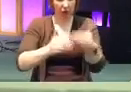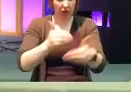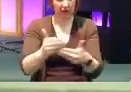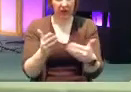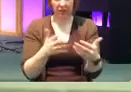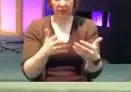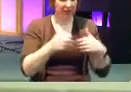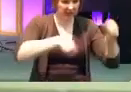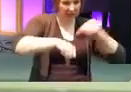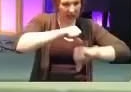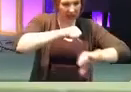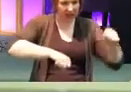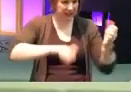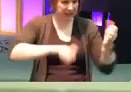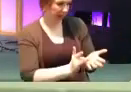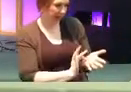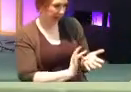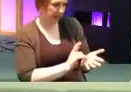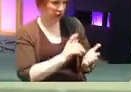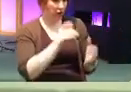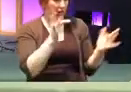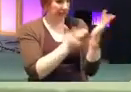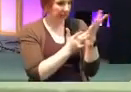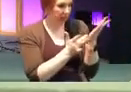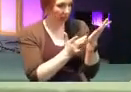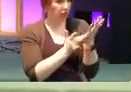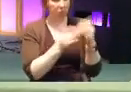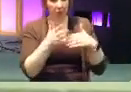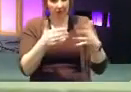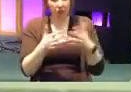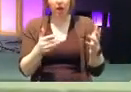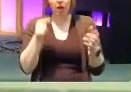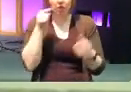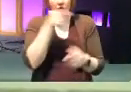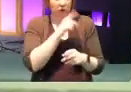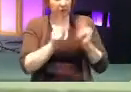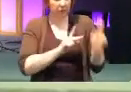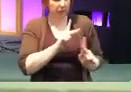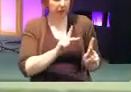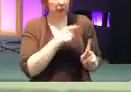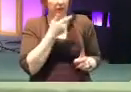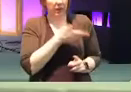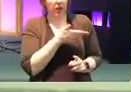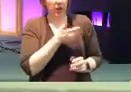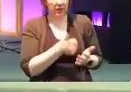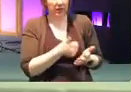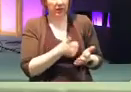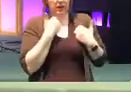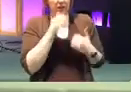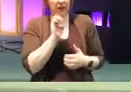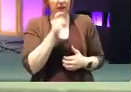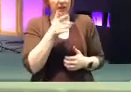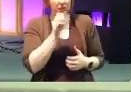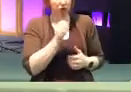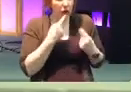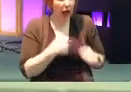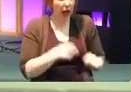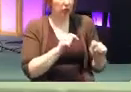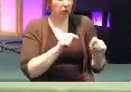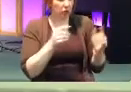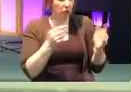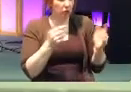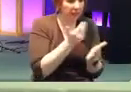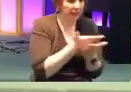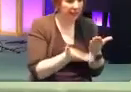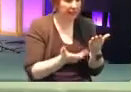it's in science or medicine or technology or anything else, those people are ones that are living on the edge. They're pushing the envelope. They're trying new